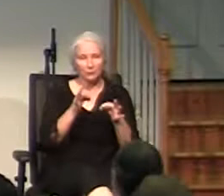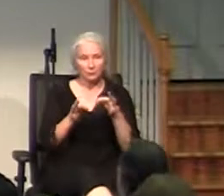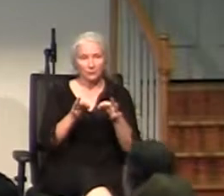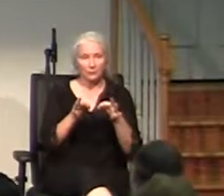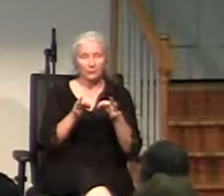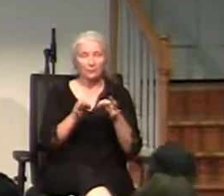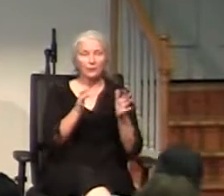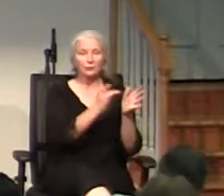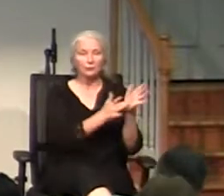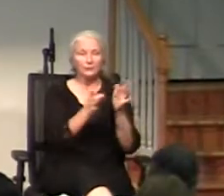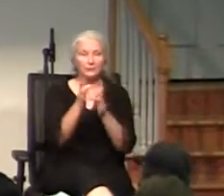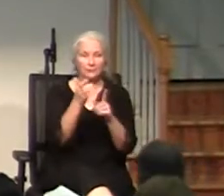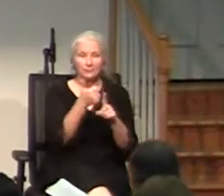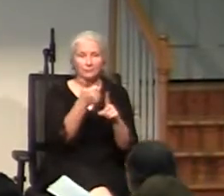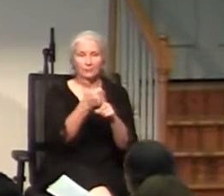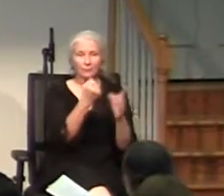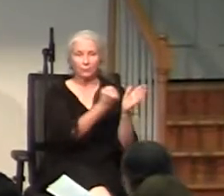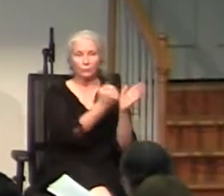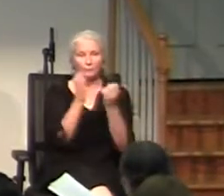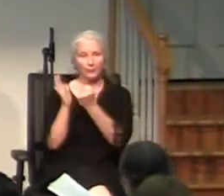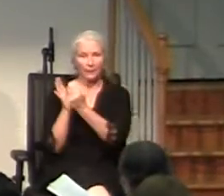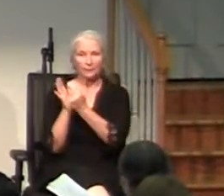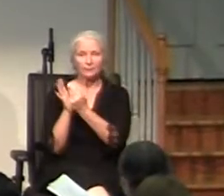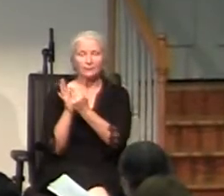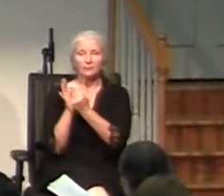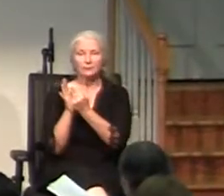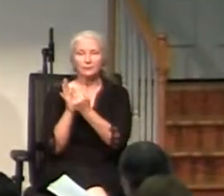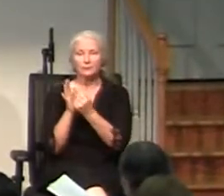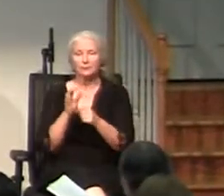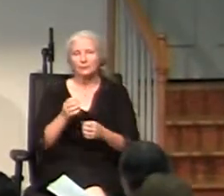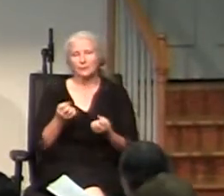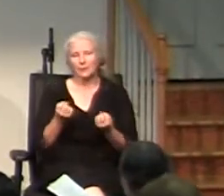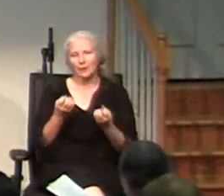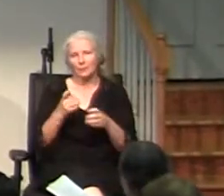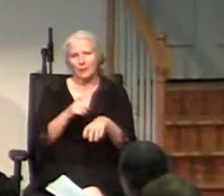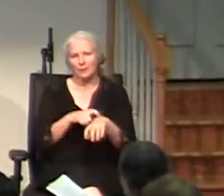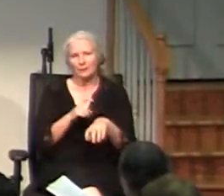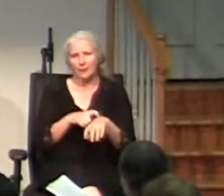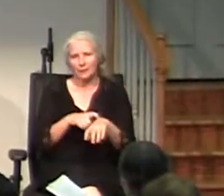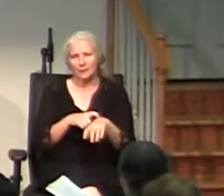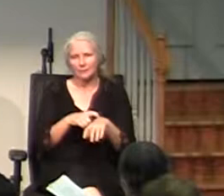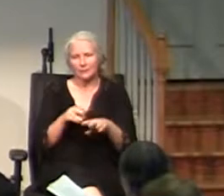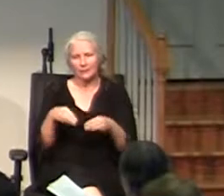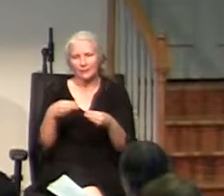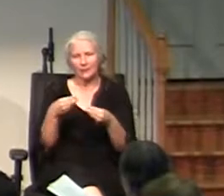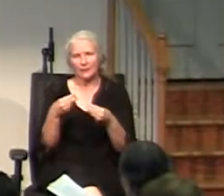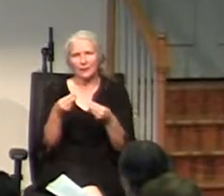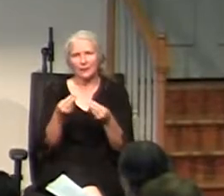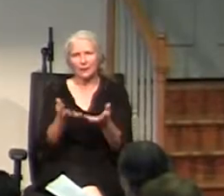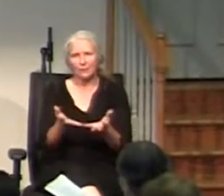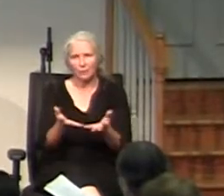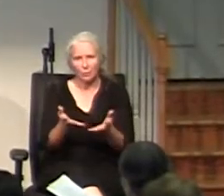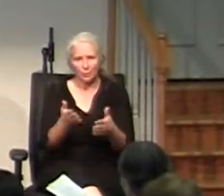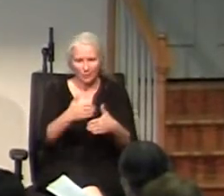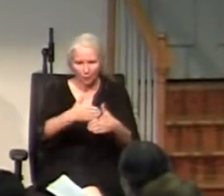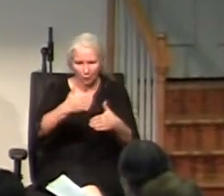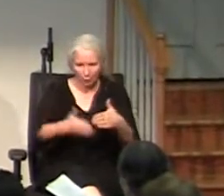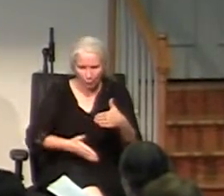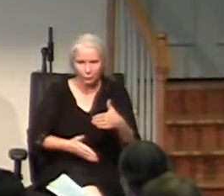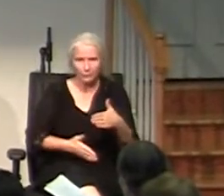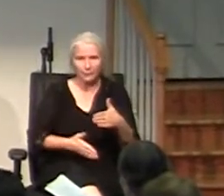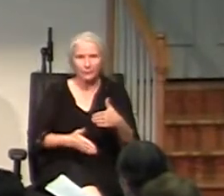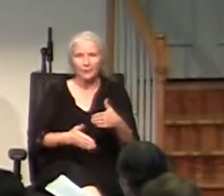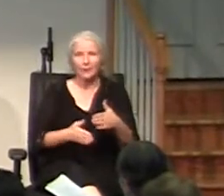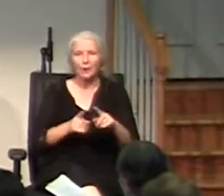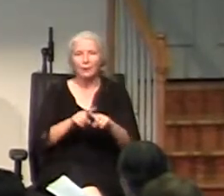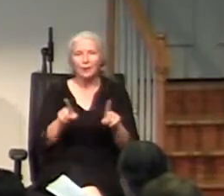crucified. And in Hebrew thinking, many times they will give you a conclusion or the end of their thinking, but